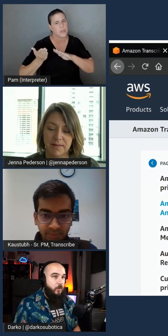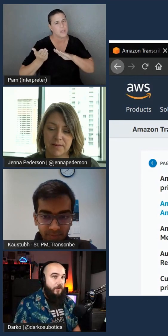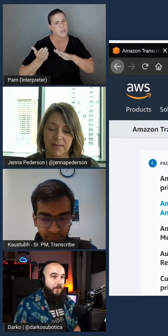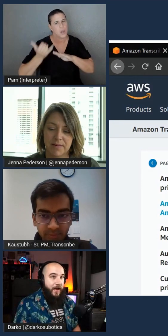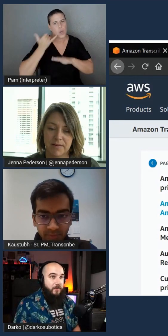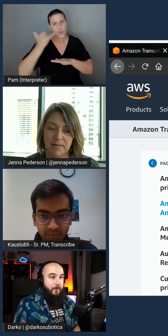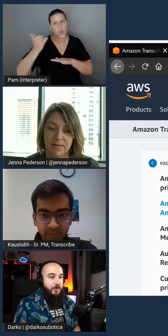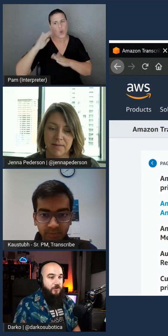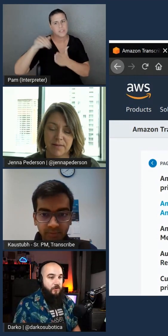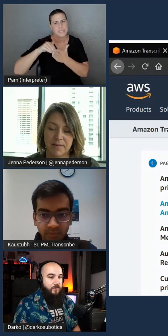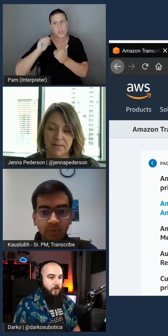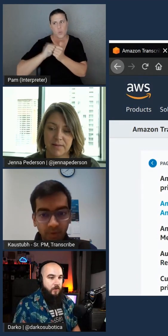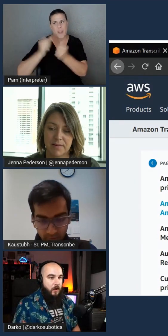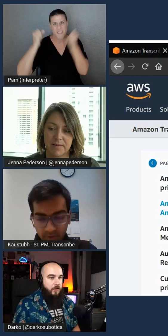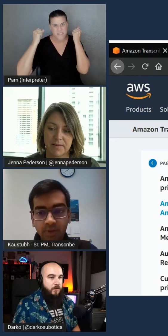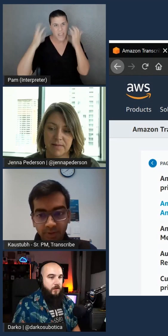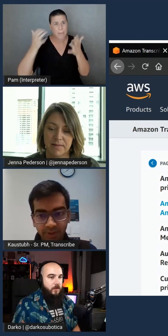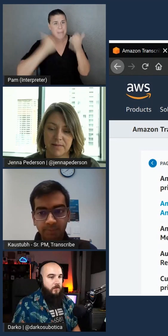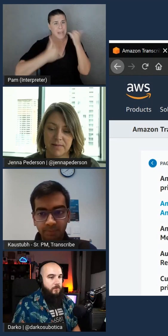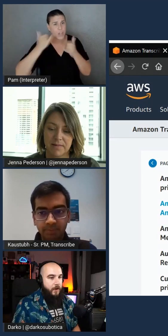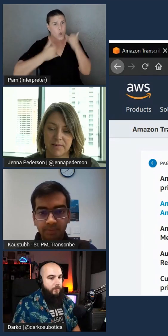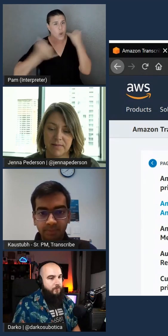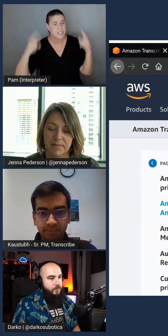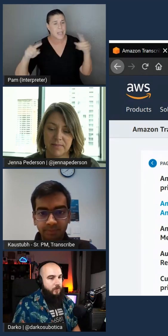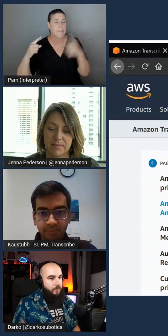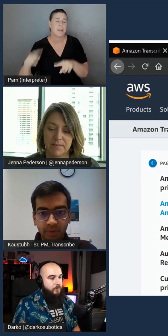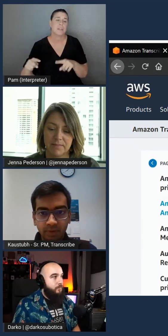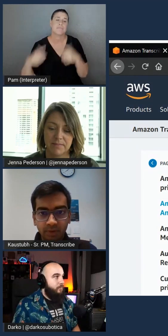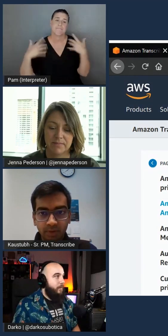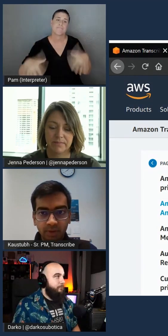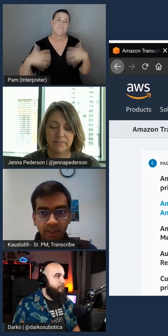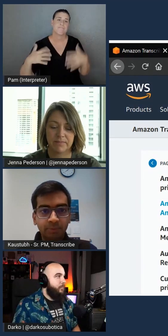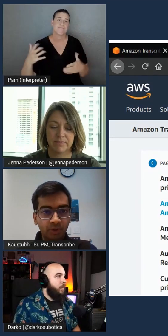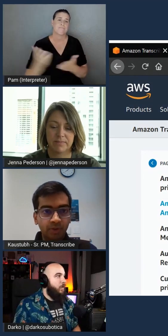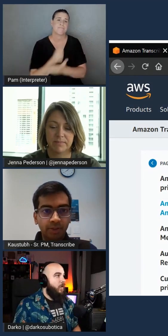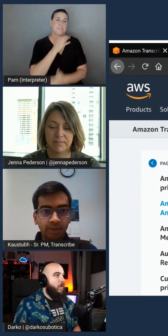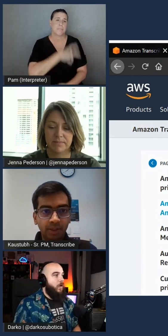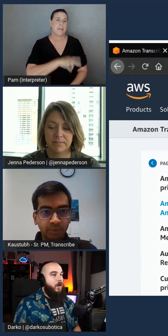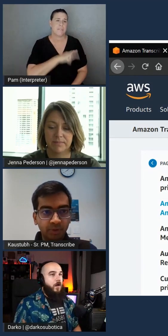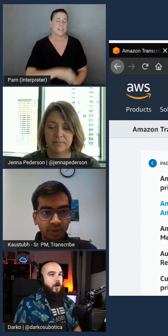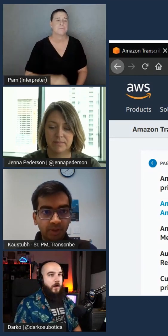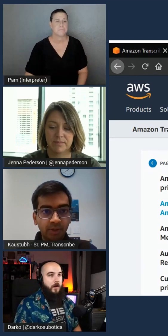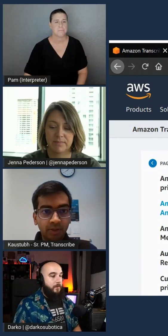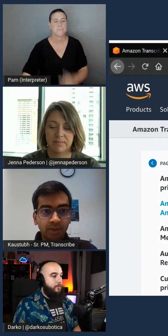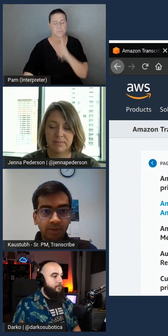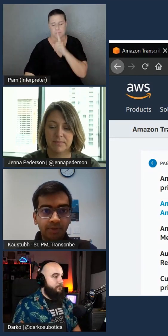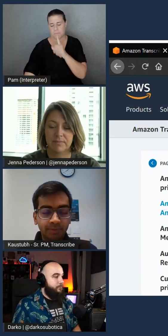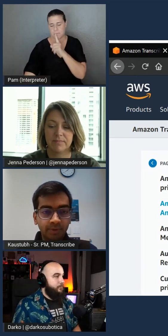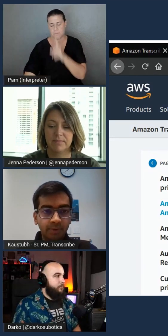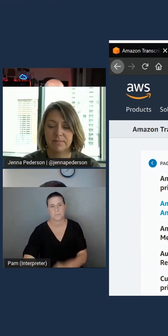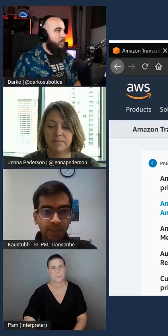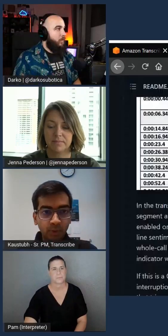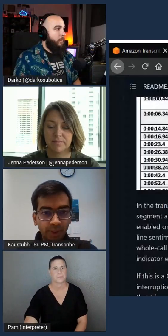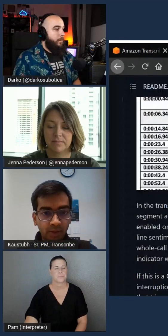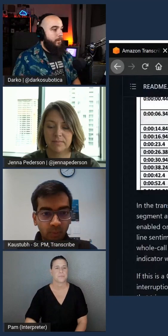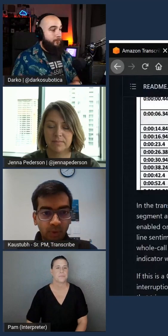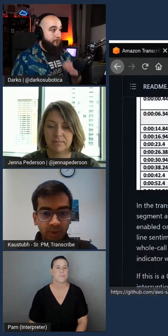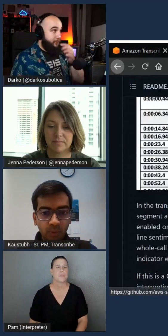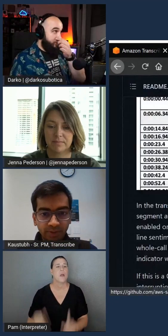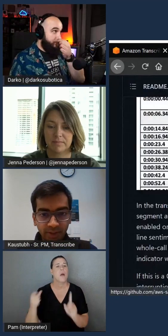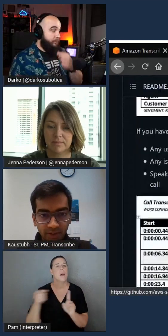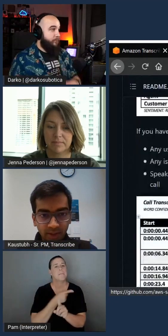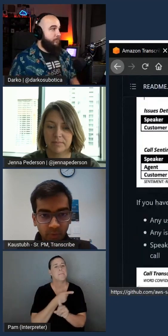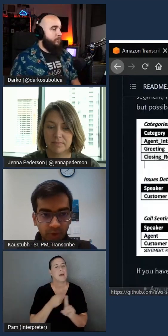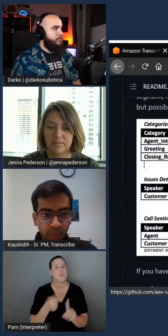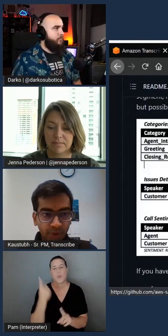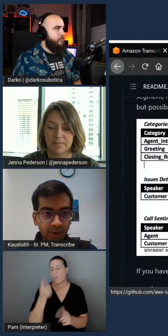center with that much phone calls, yep. Yeah. So. Absolutely. Absolutely. By the way, one